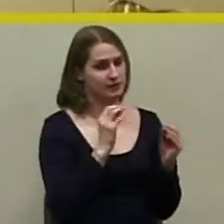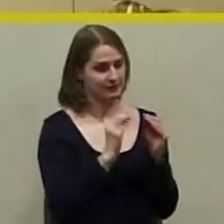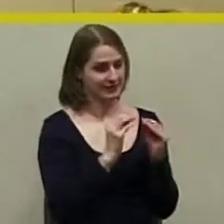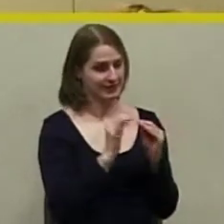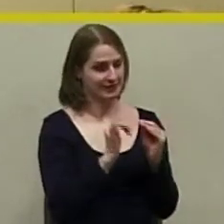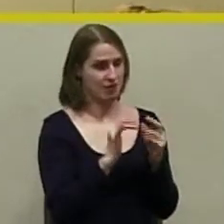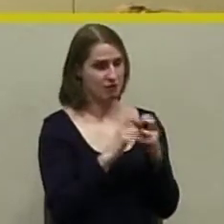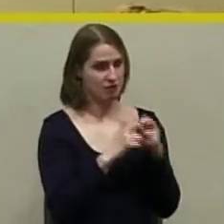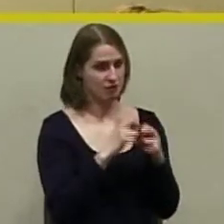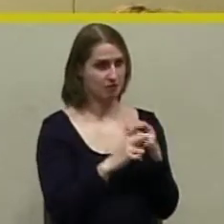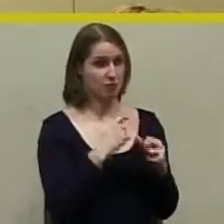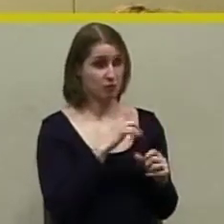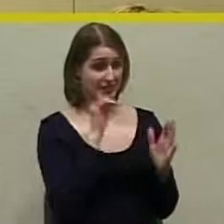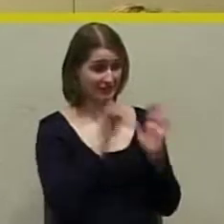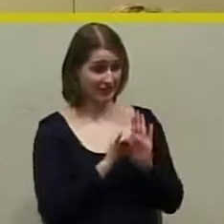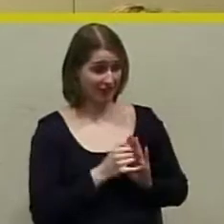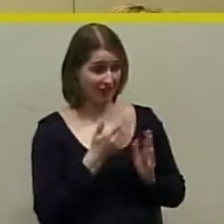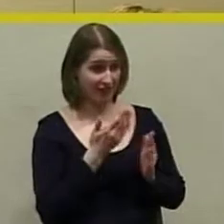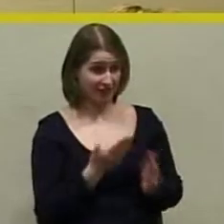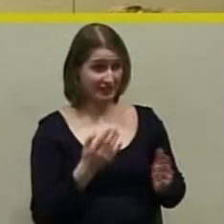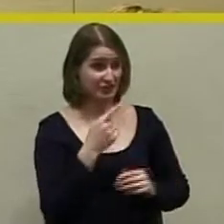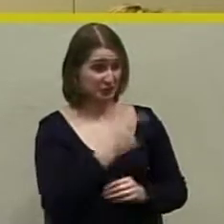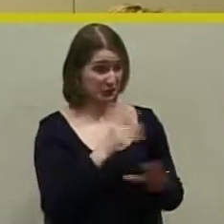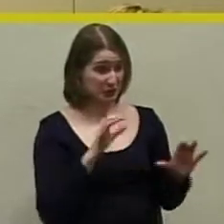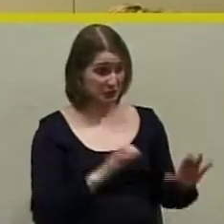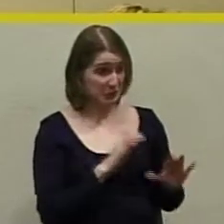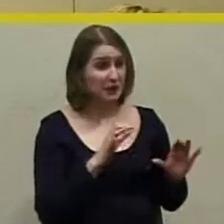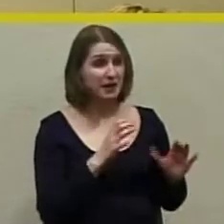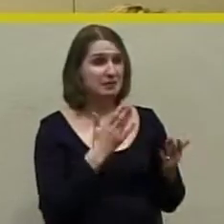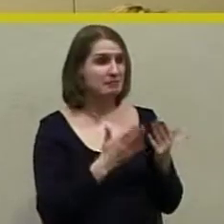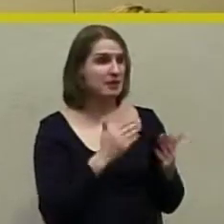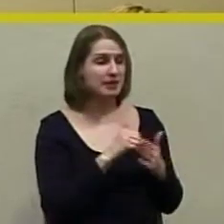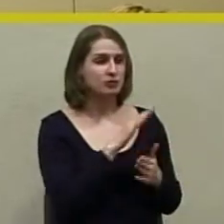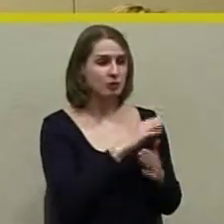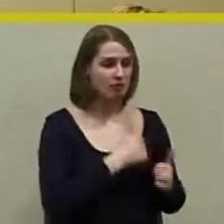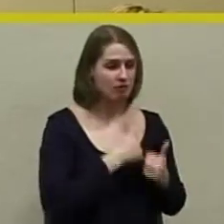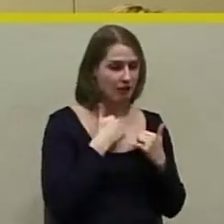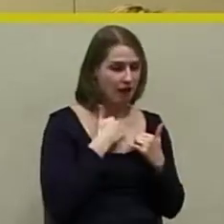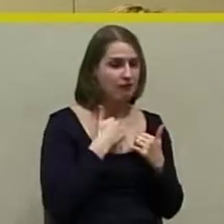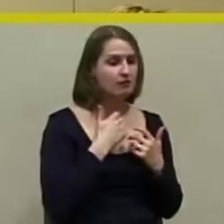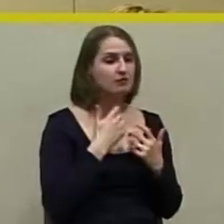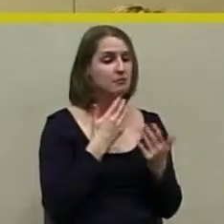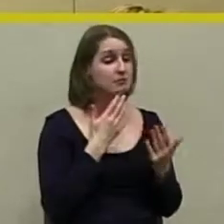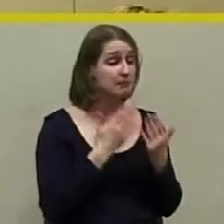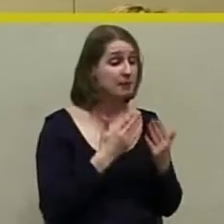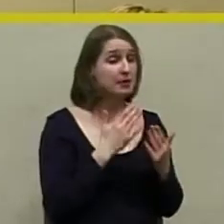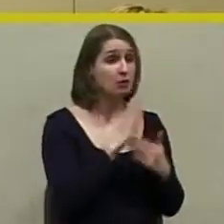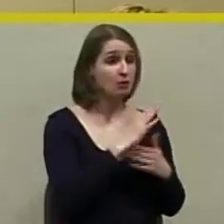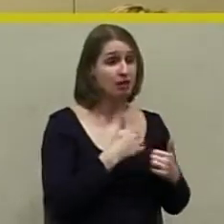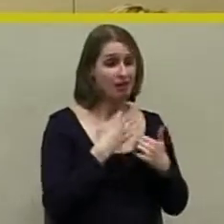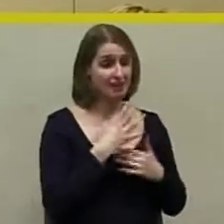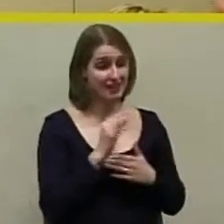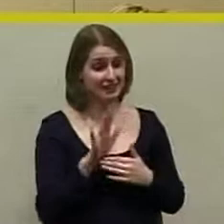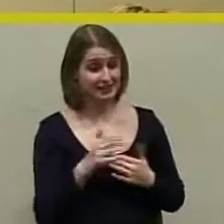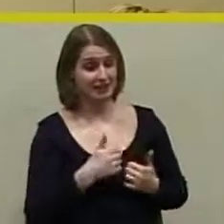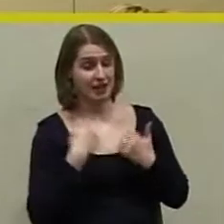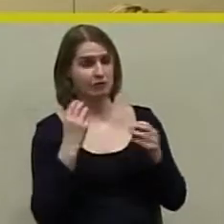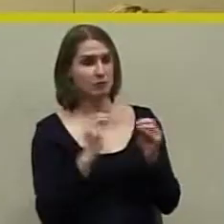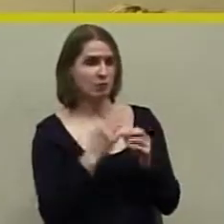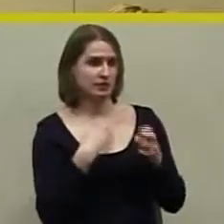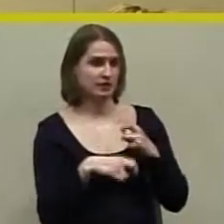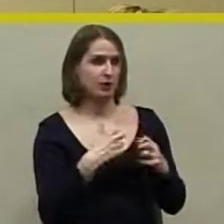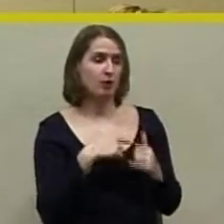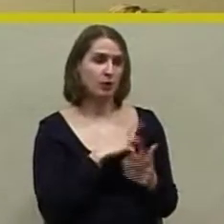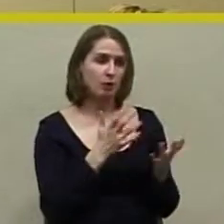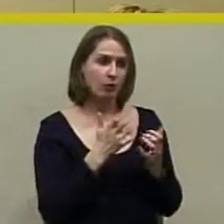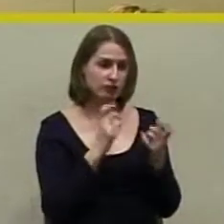we identify there are things you are doing that are making your life and this kid's life more difficult, we are going to try to change that